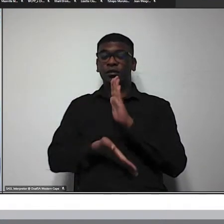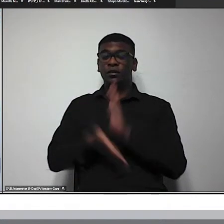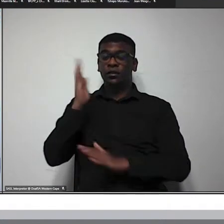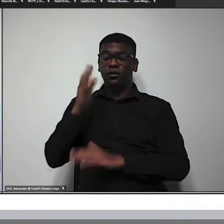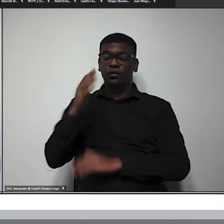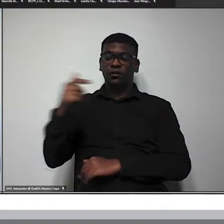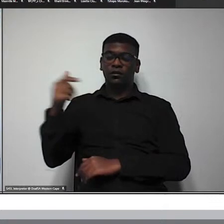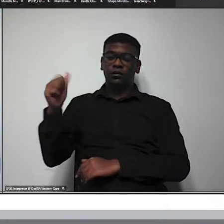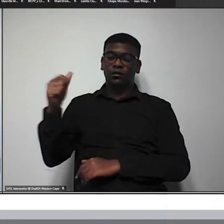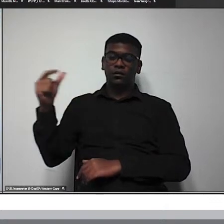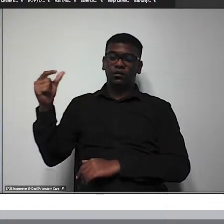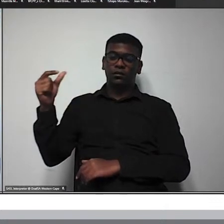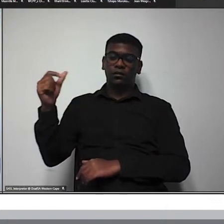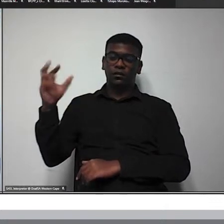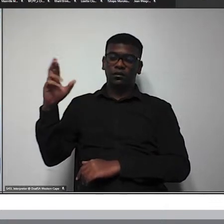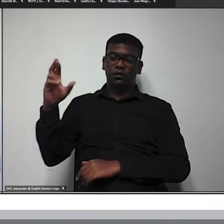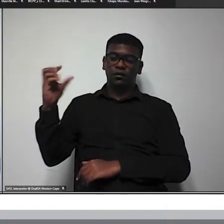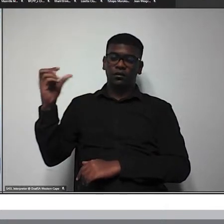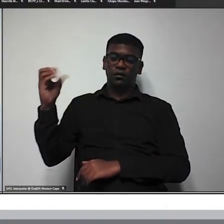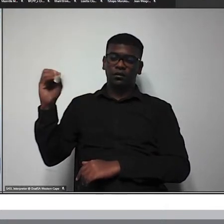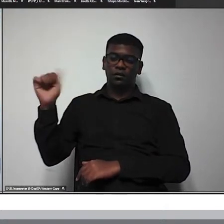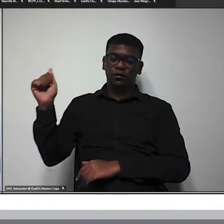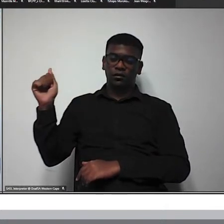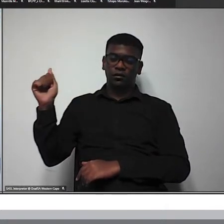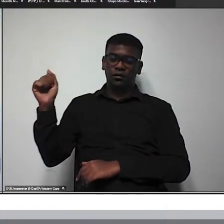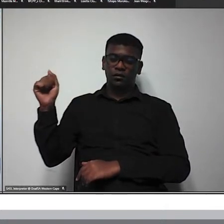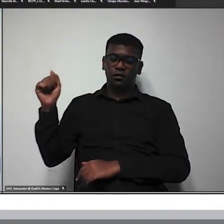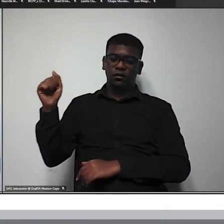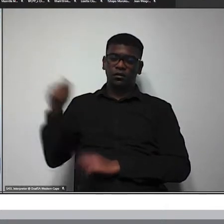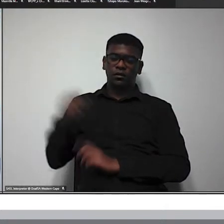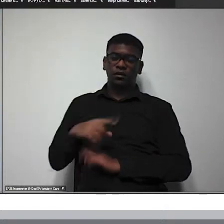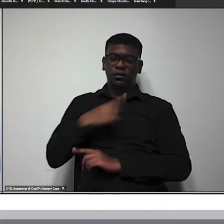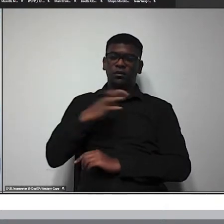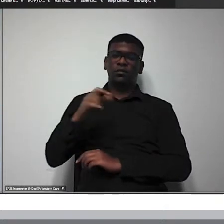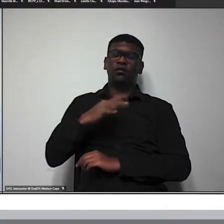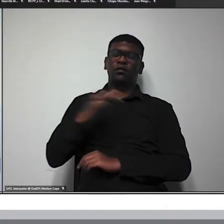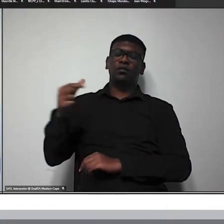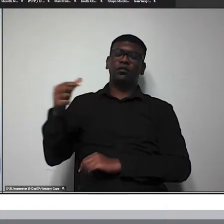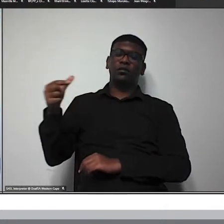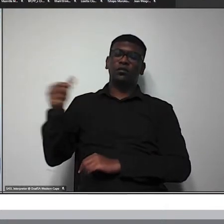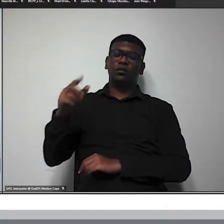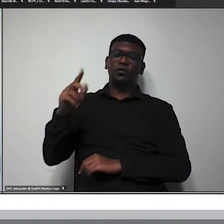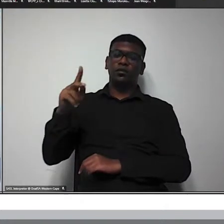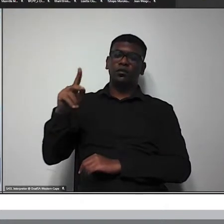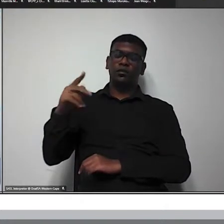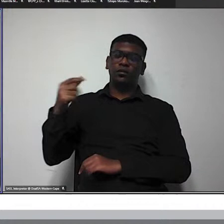to Sechelis' GDP per capita increasing above the